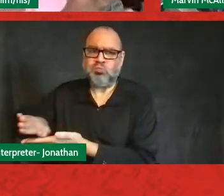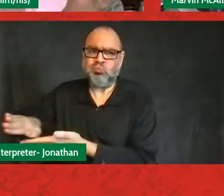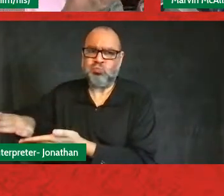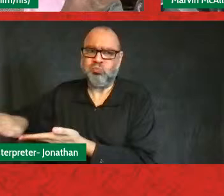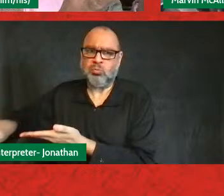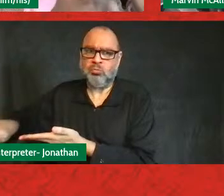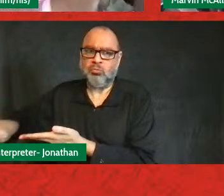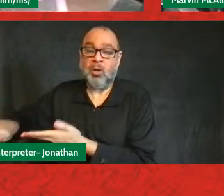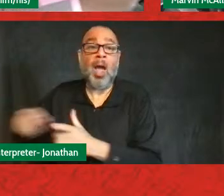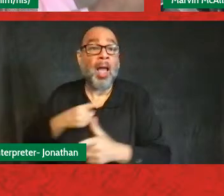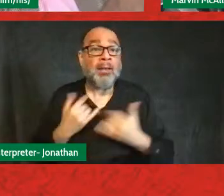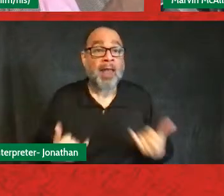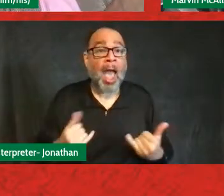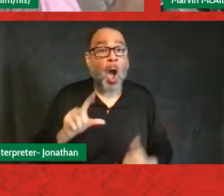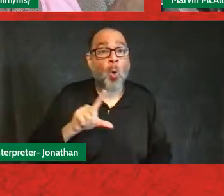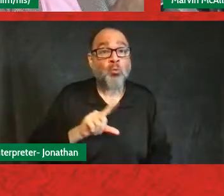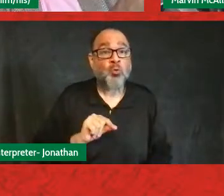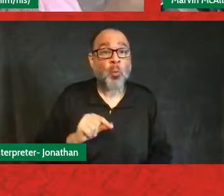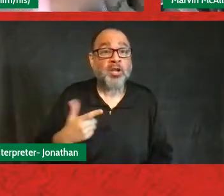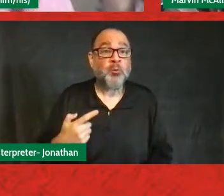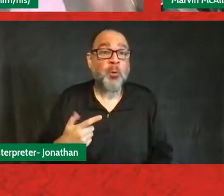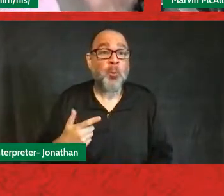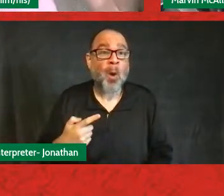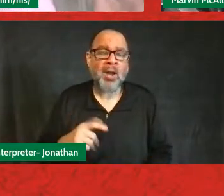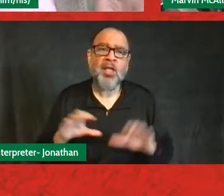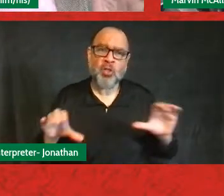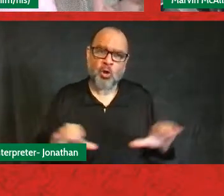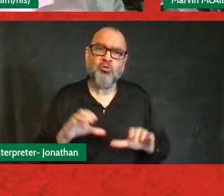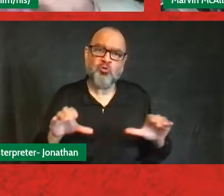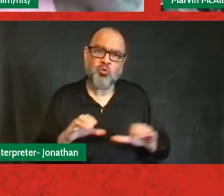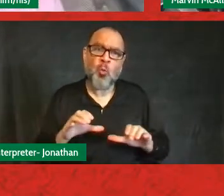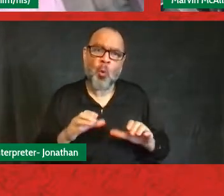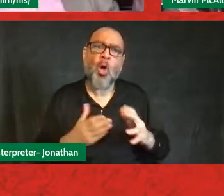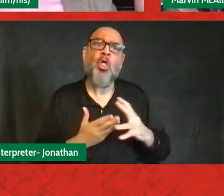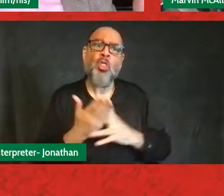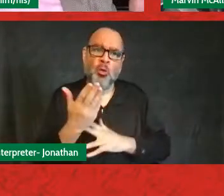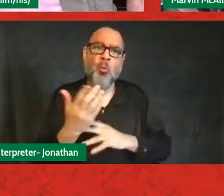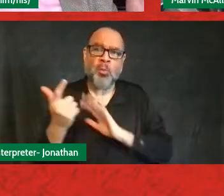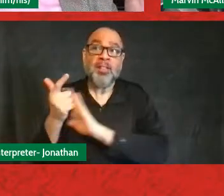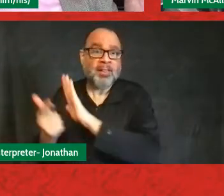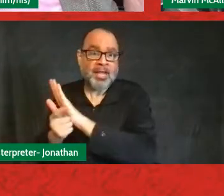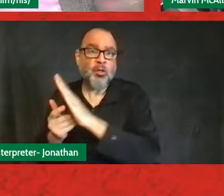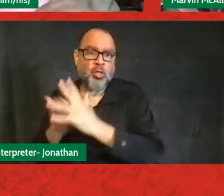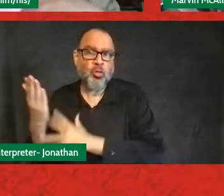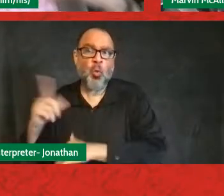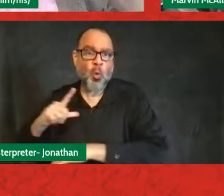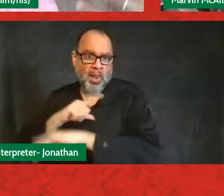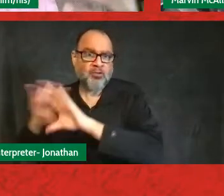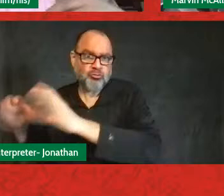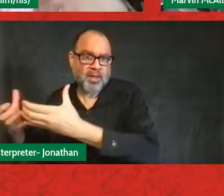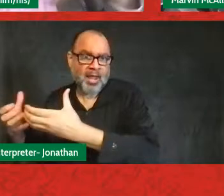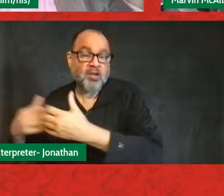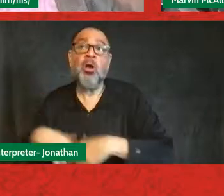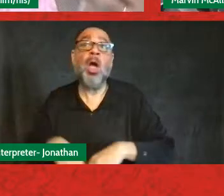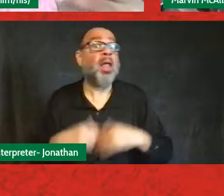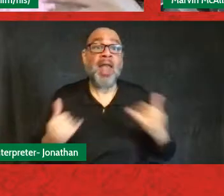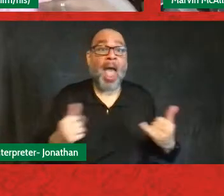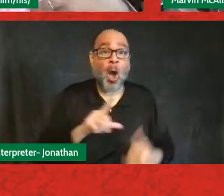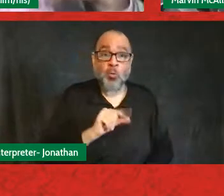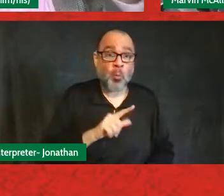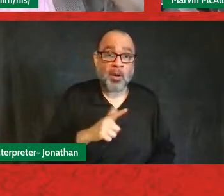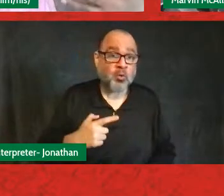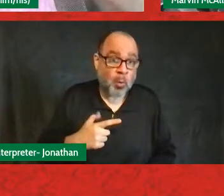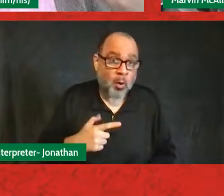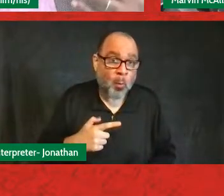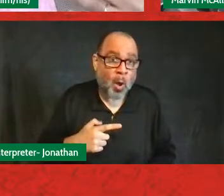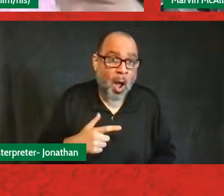it legally through the legislature. In 2021, all across America, because of the notion of the advancement of